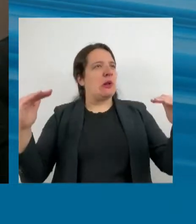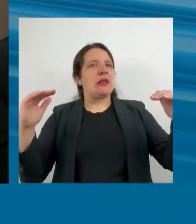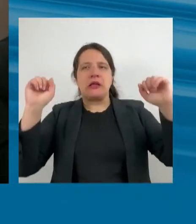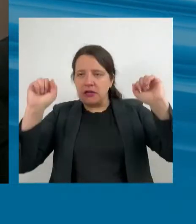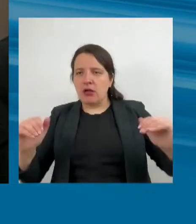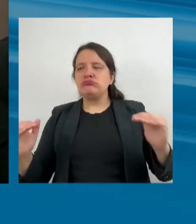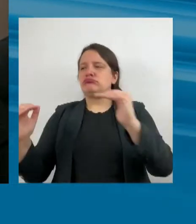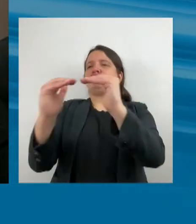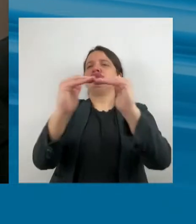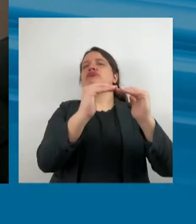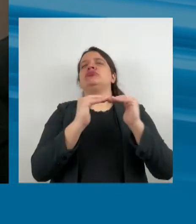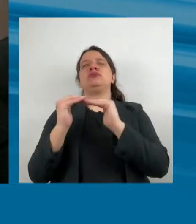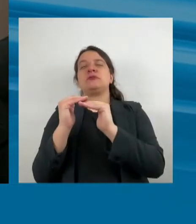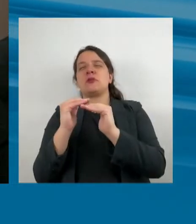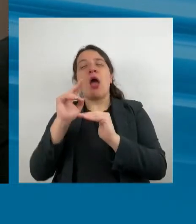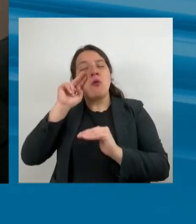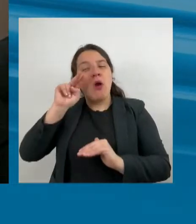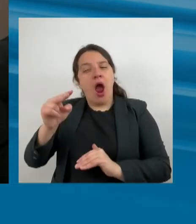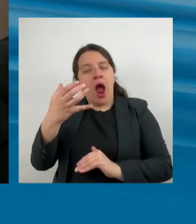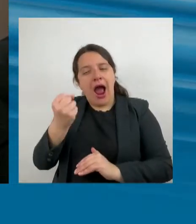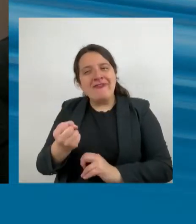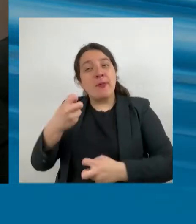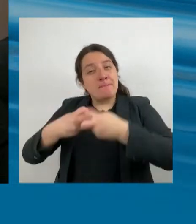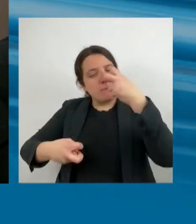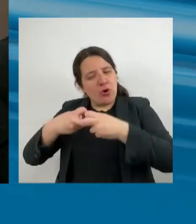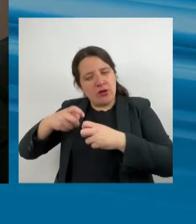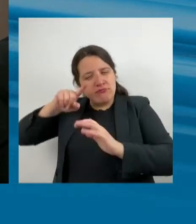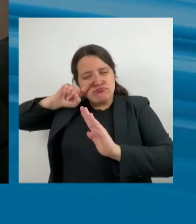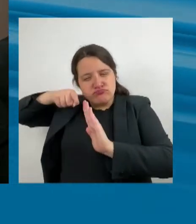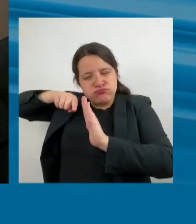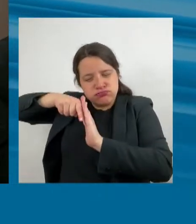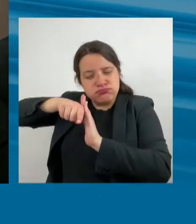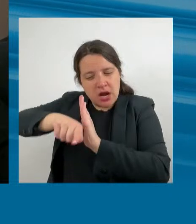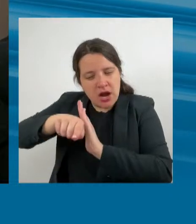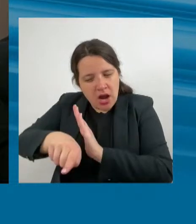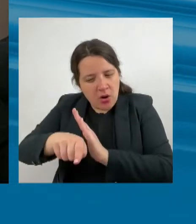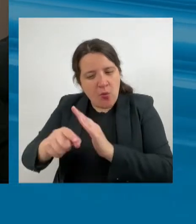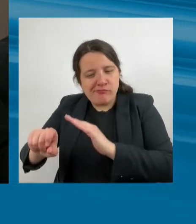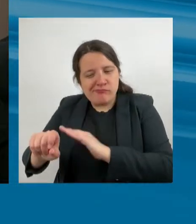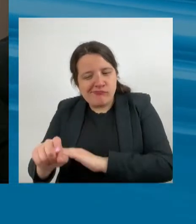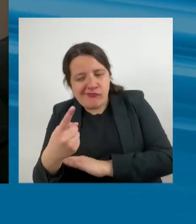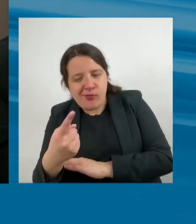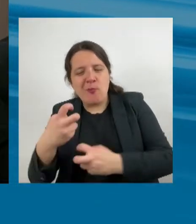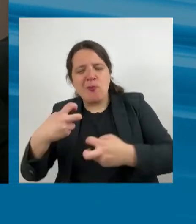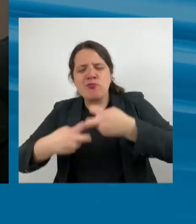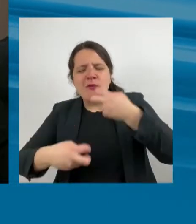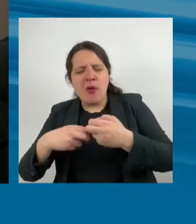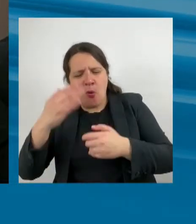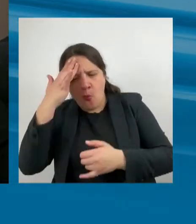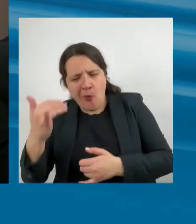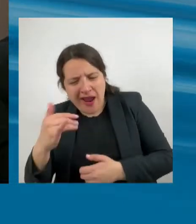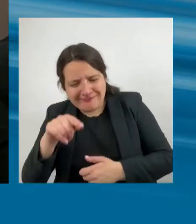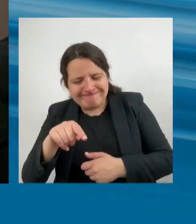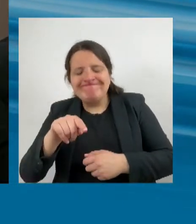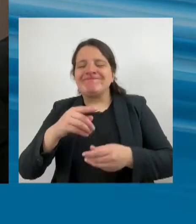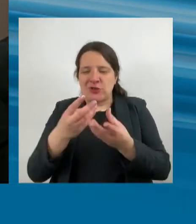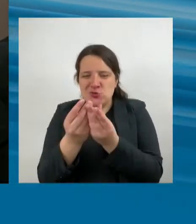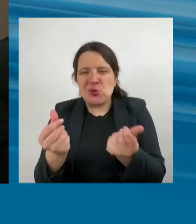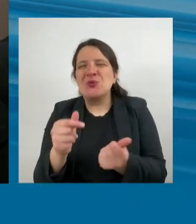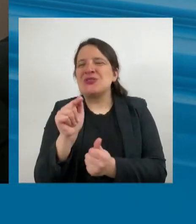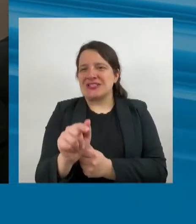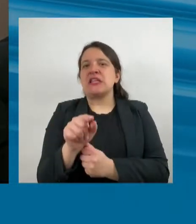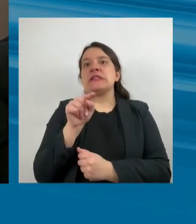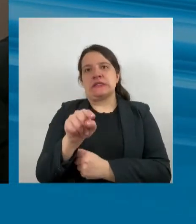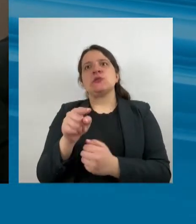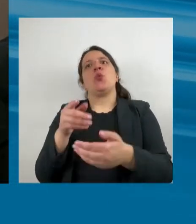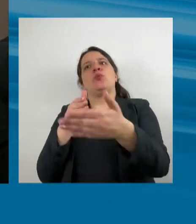down. So this in itself is a very important barrier. Now,